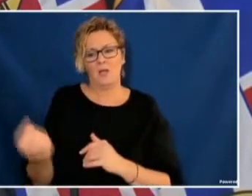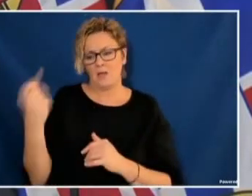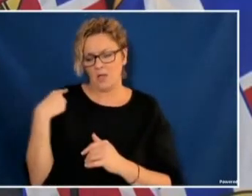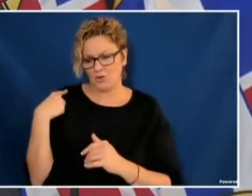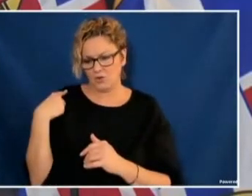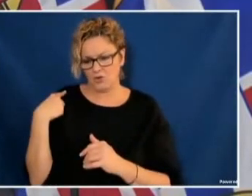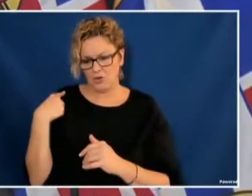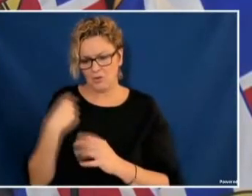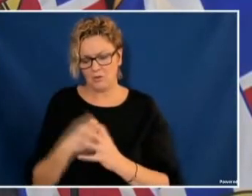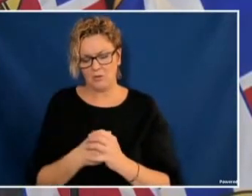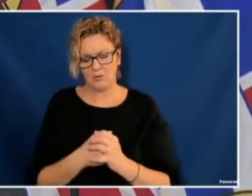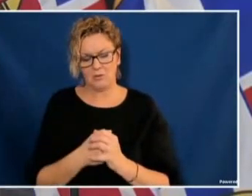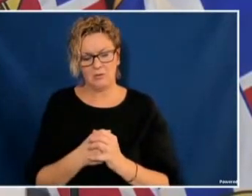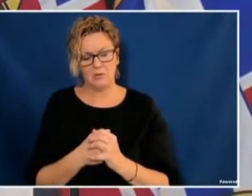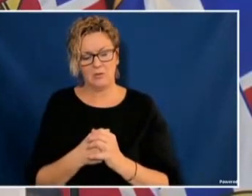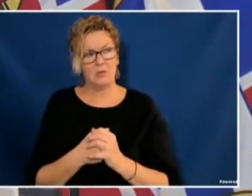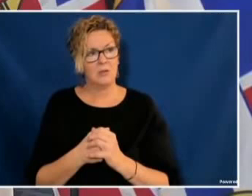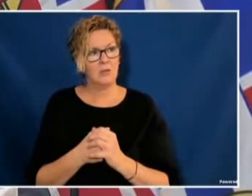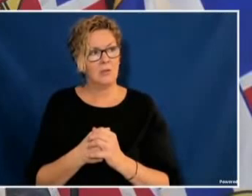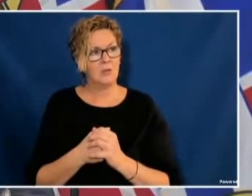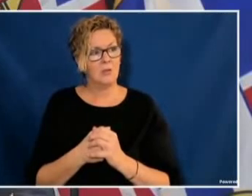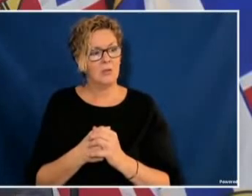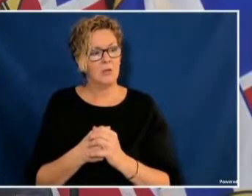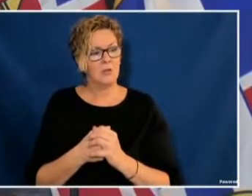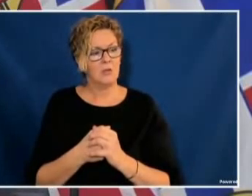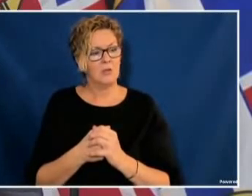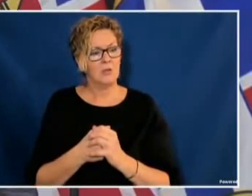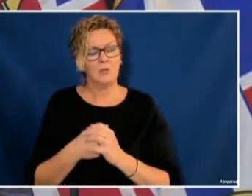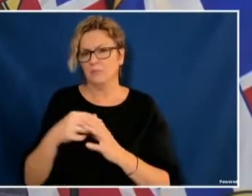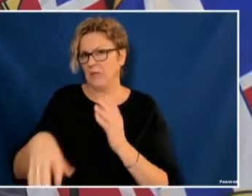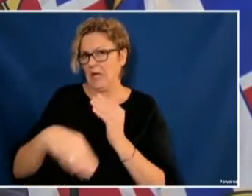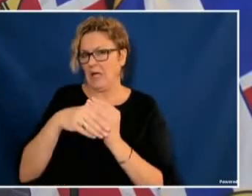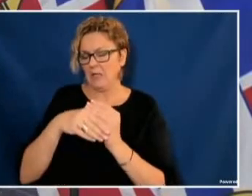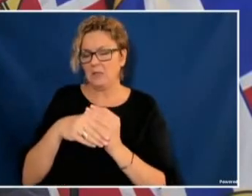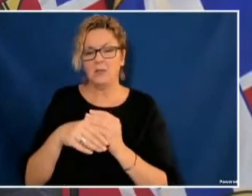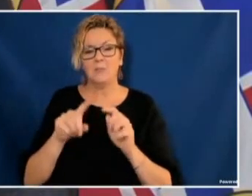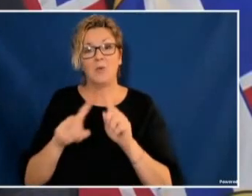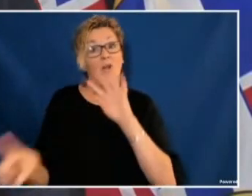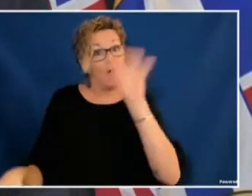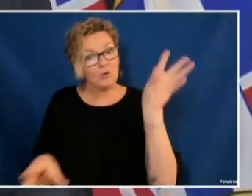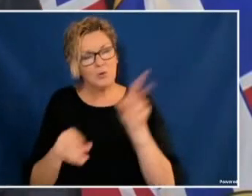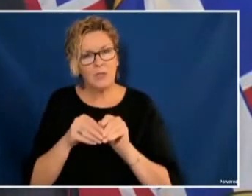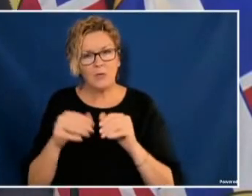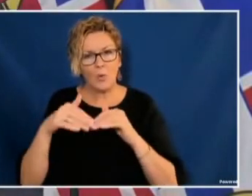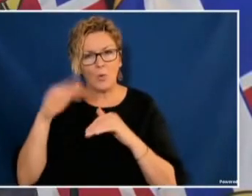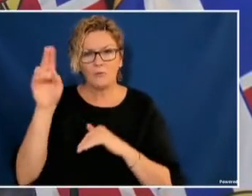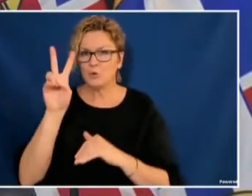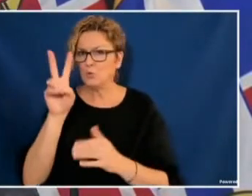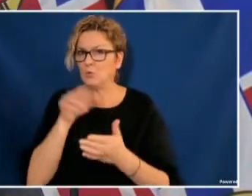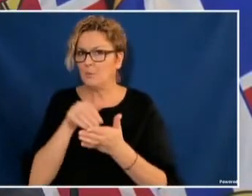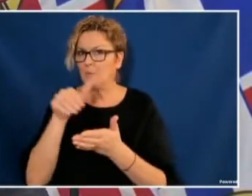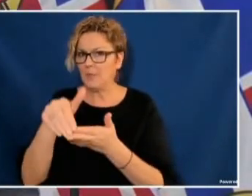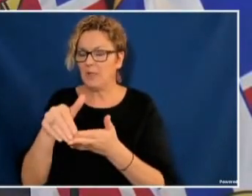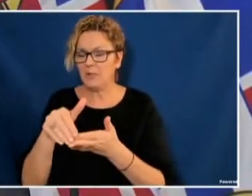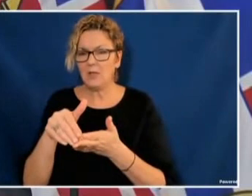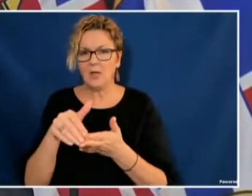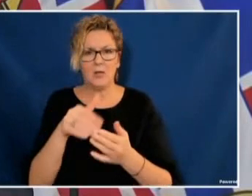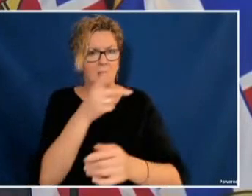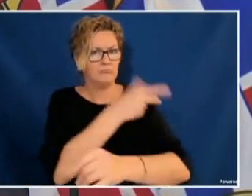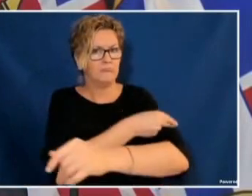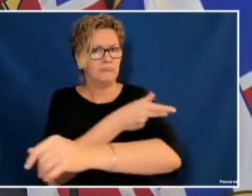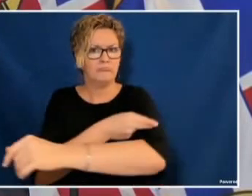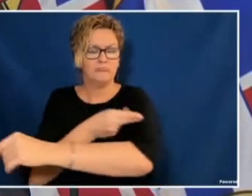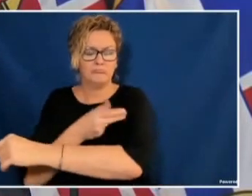health. So we are in the hundreds of thousands ahead of last year in terms of the doses distributed. And when